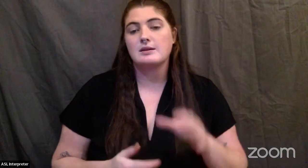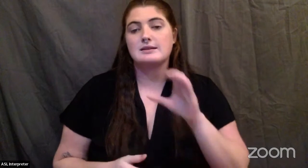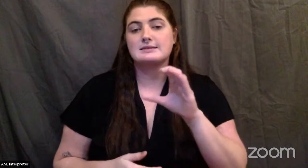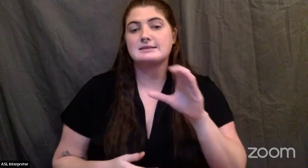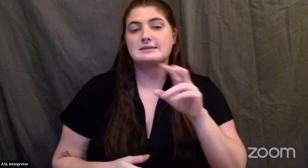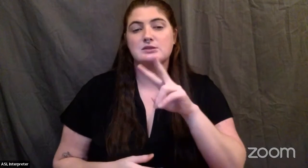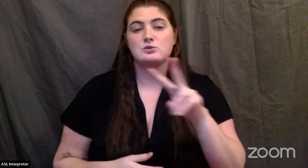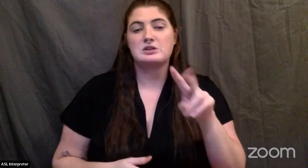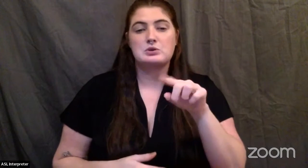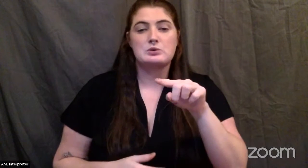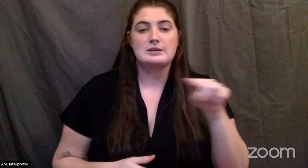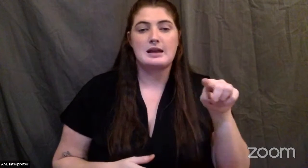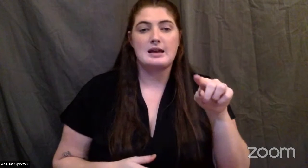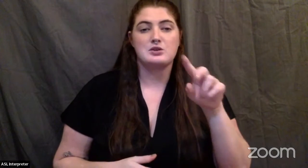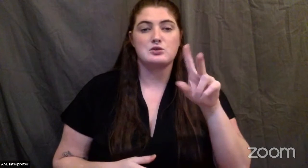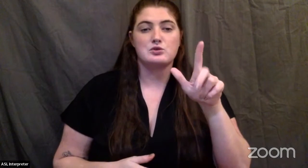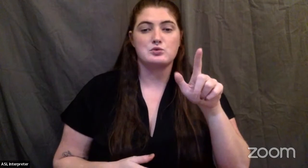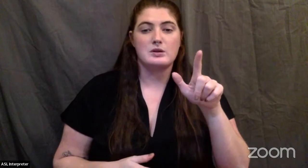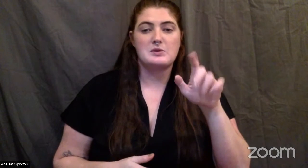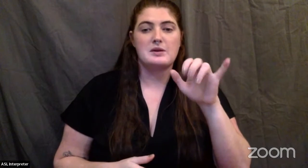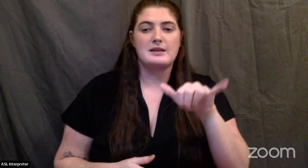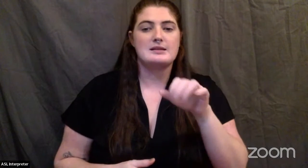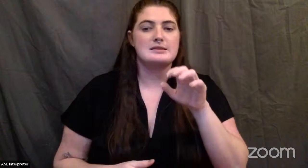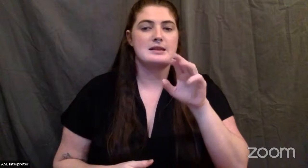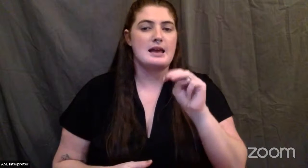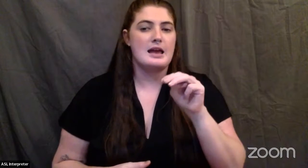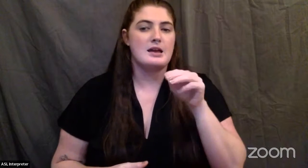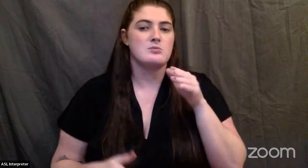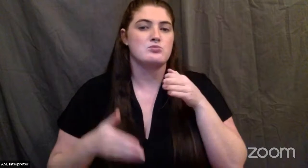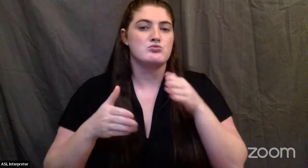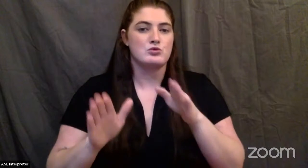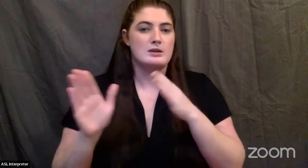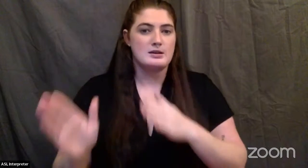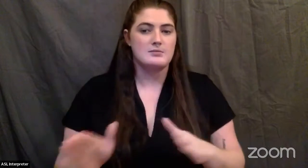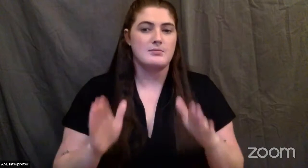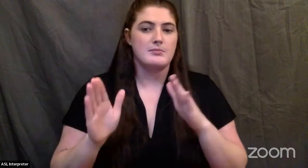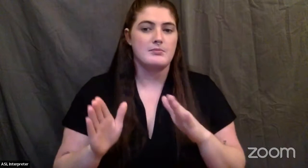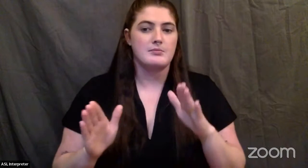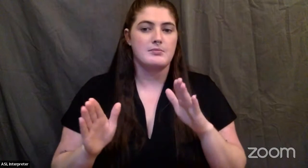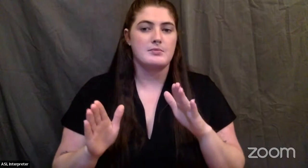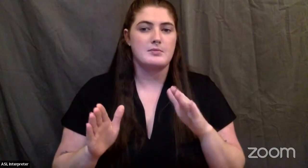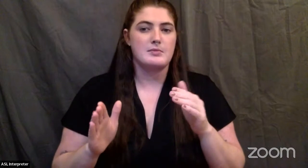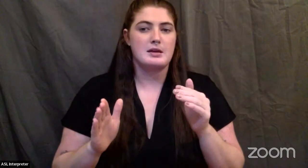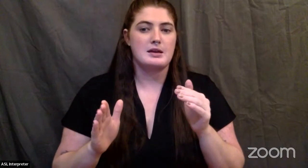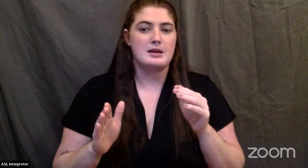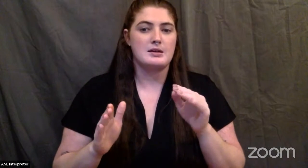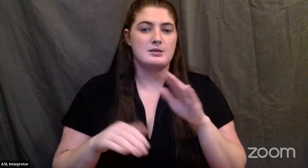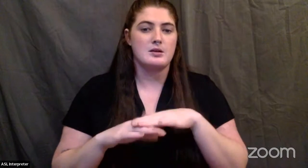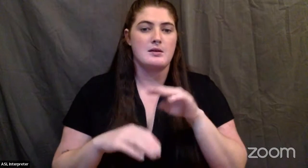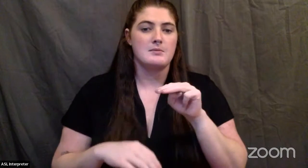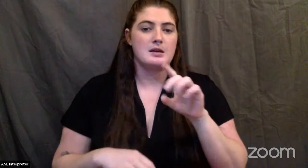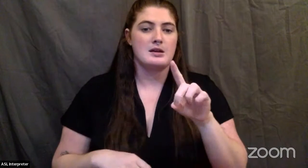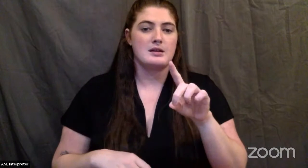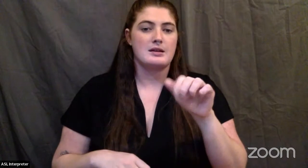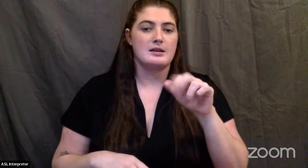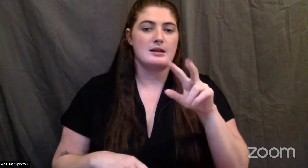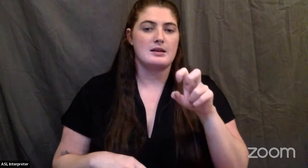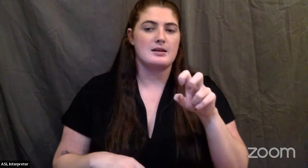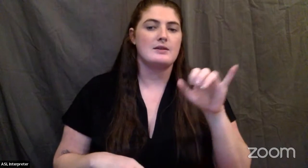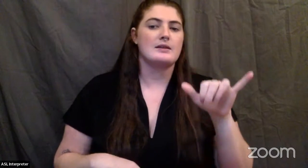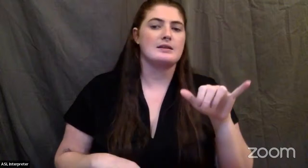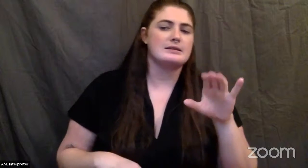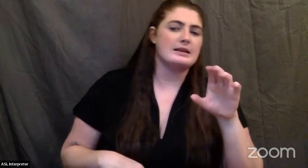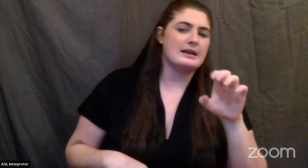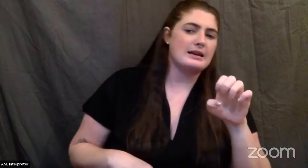22-21, that's the M Street Plan PUD up on Maryland Ave near the Arboretum. They have a Right, hearing that's the sch- elder care place,